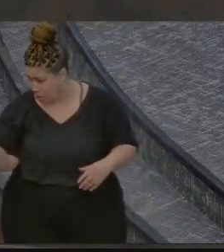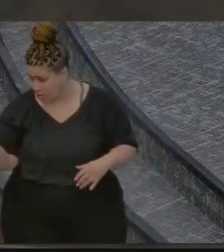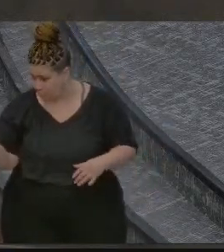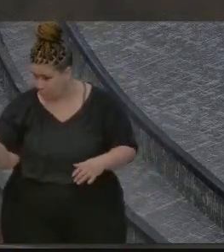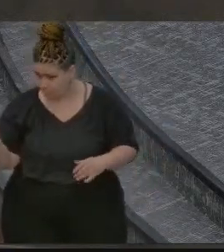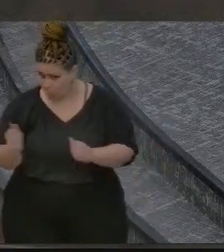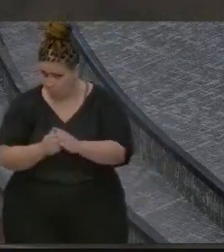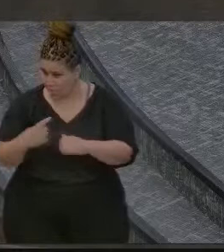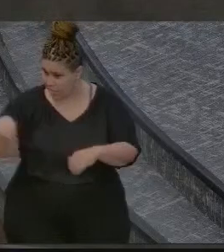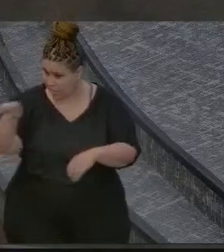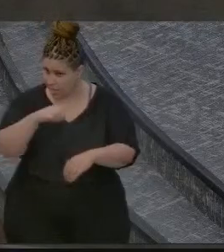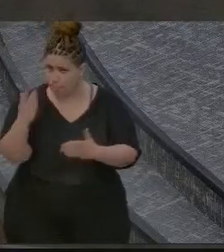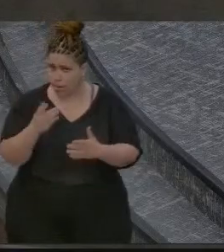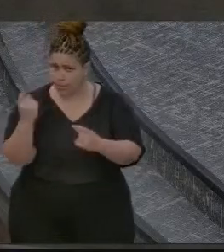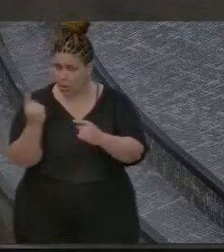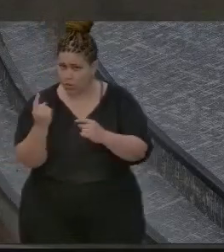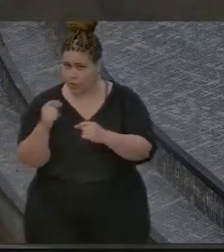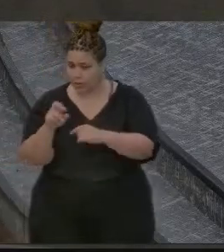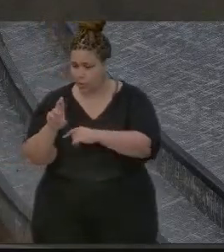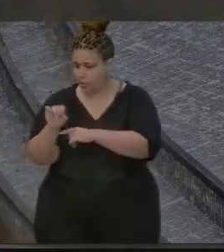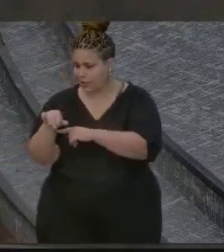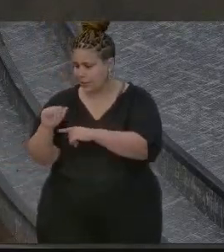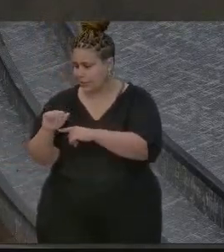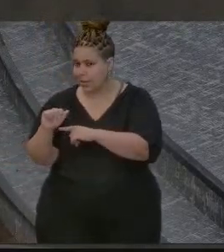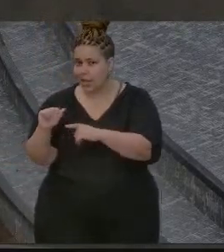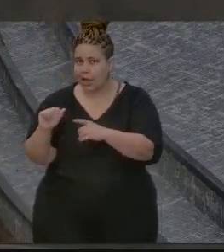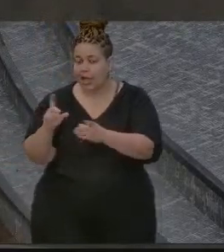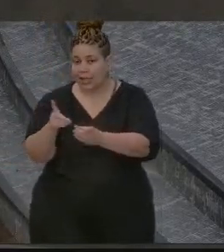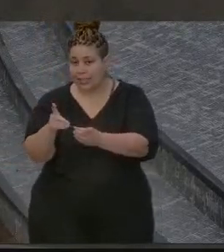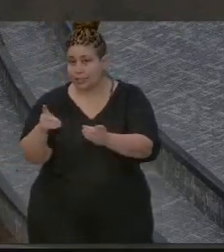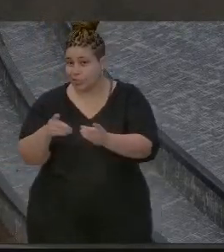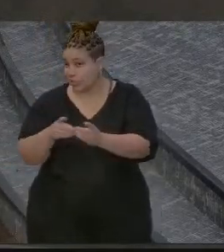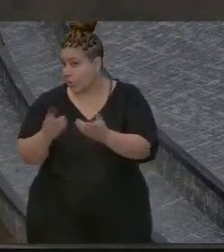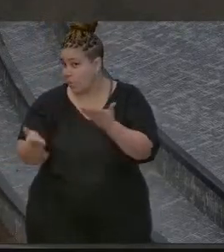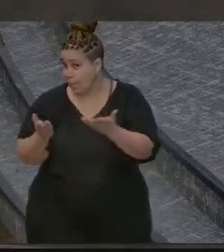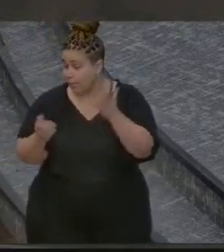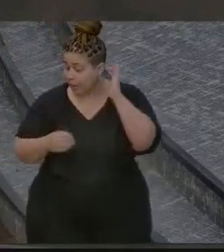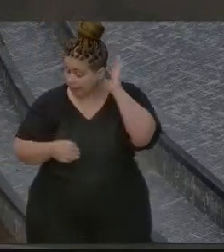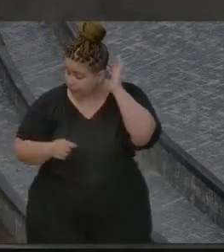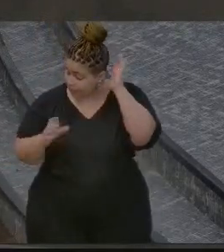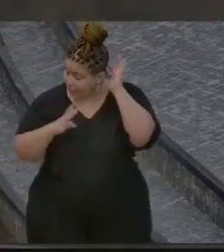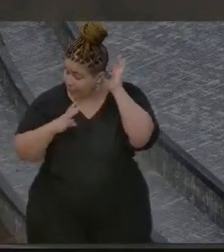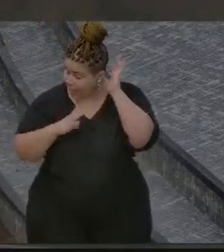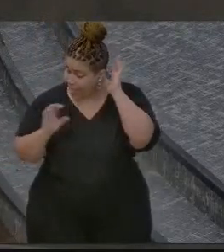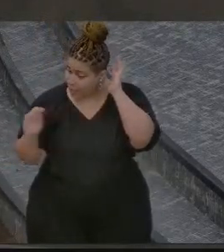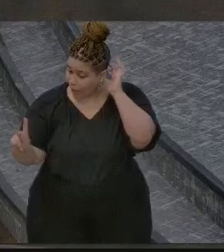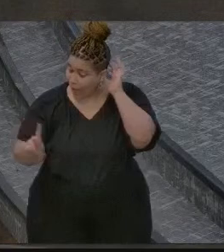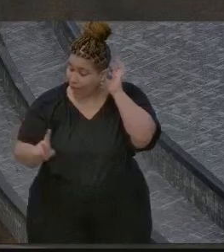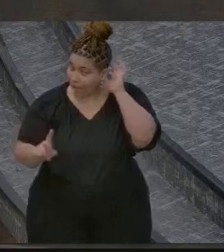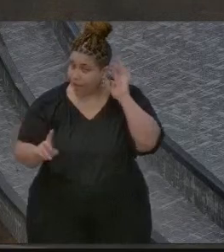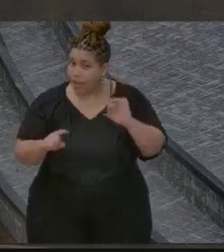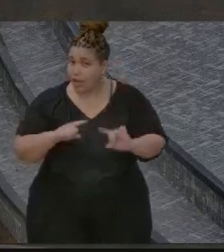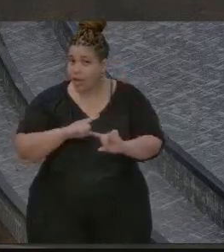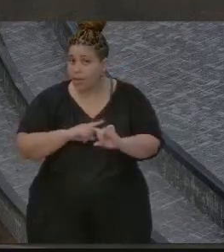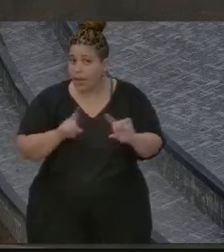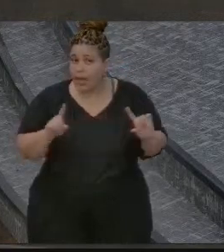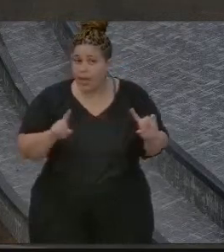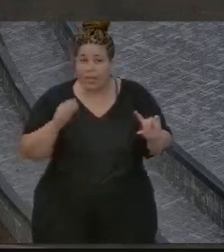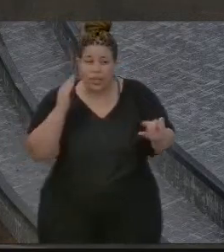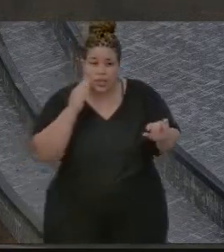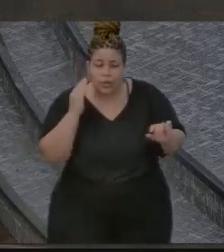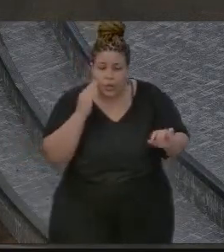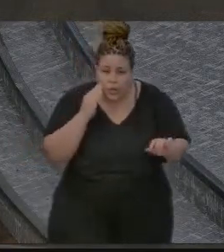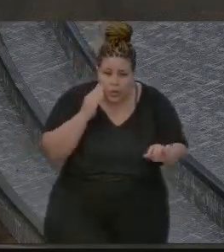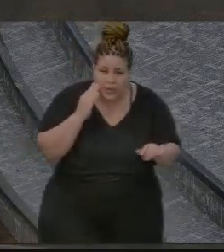RESA district, but that's okay. I think, there may be this area of low-hanging fruit